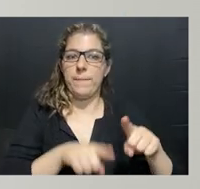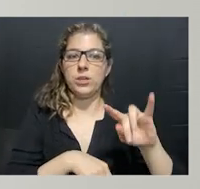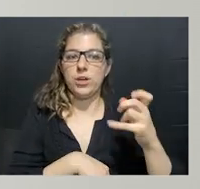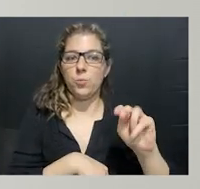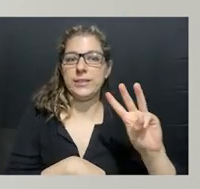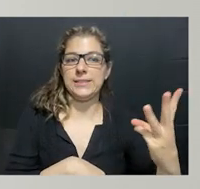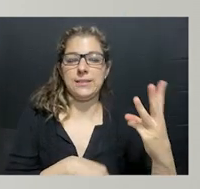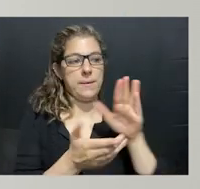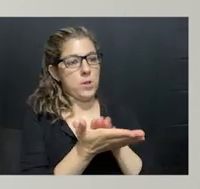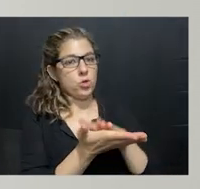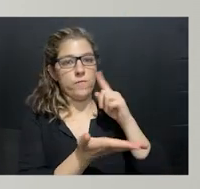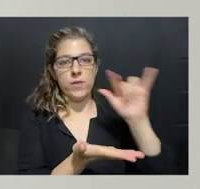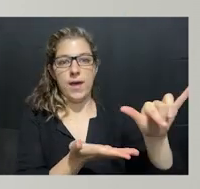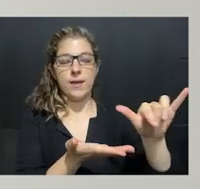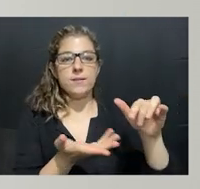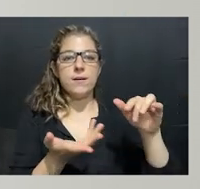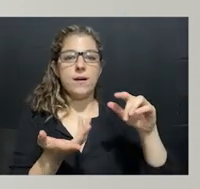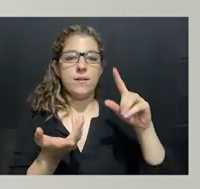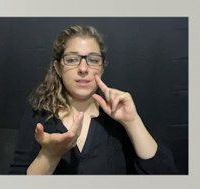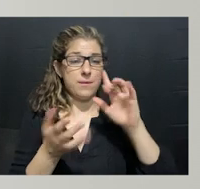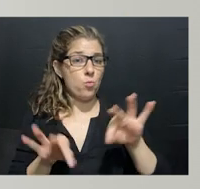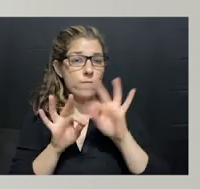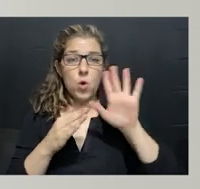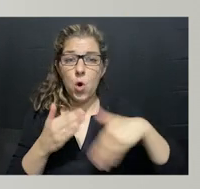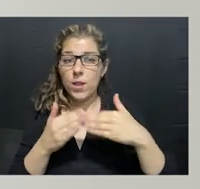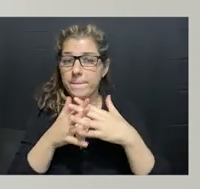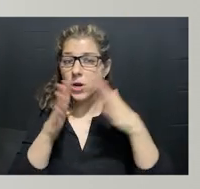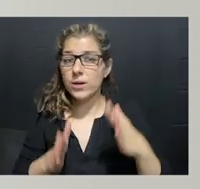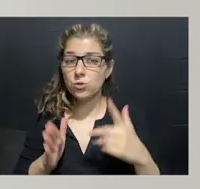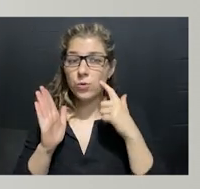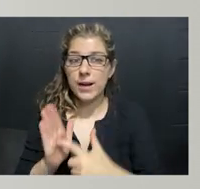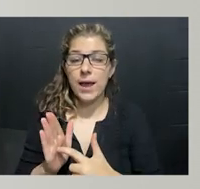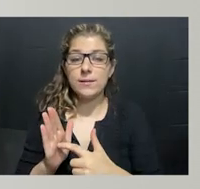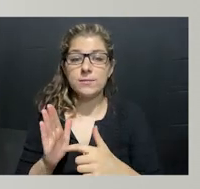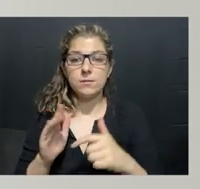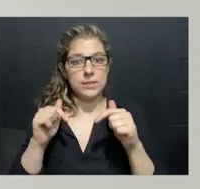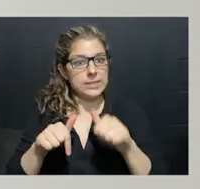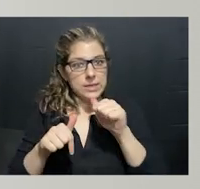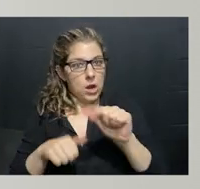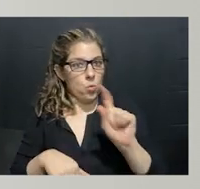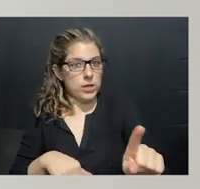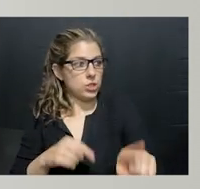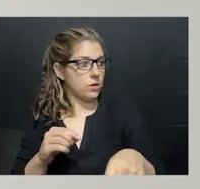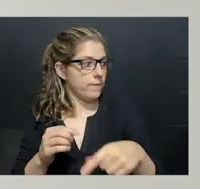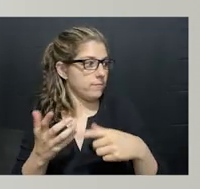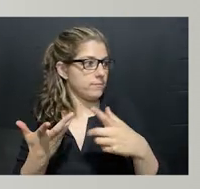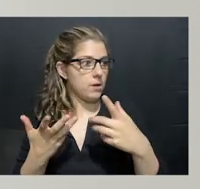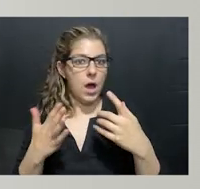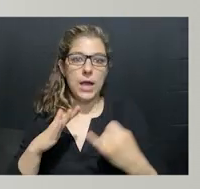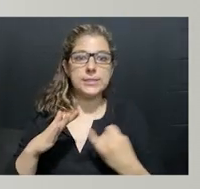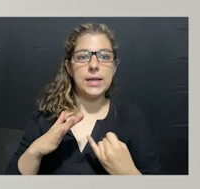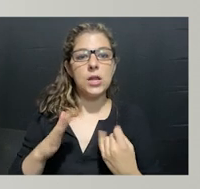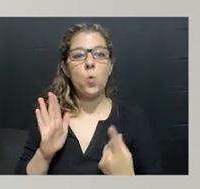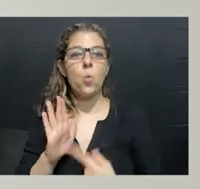applaud you for that. I think it's important for all Americans to recognize that this is not a question of an